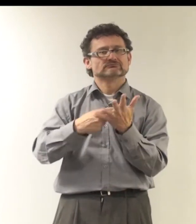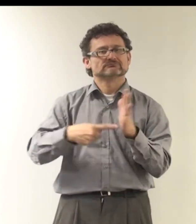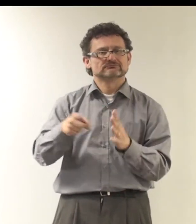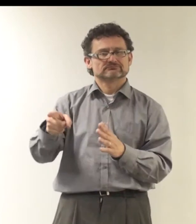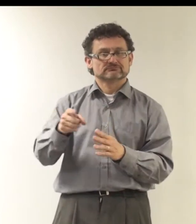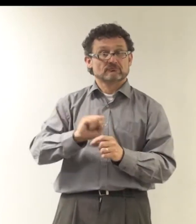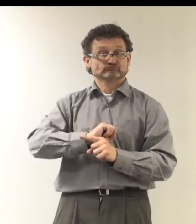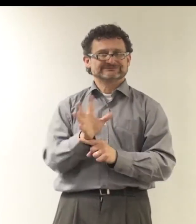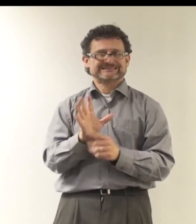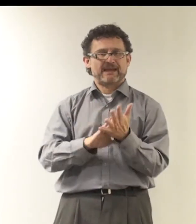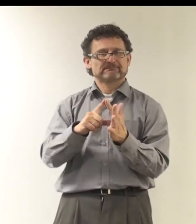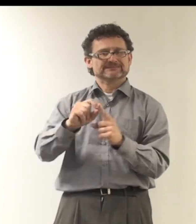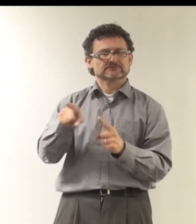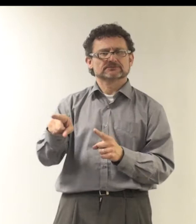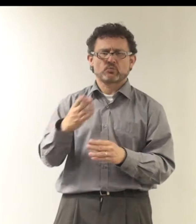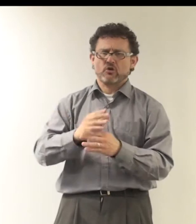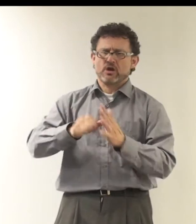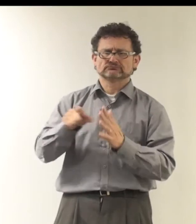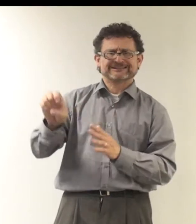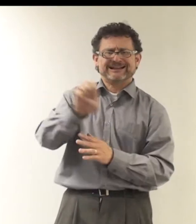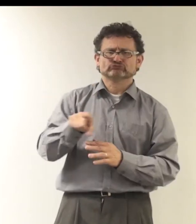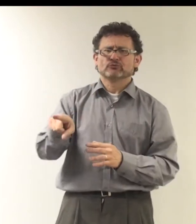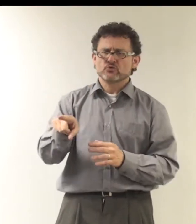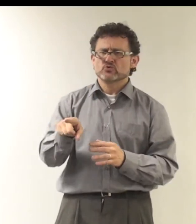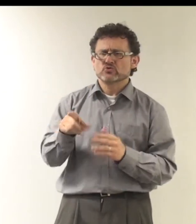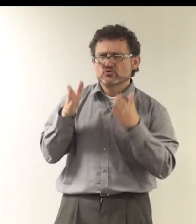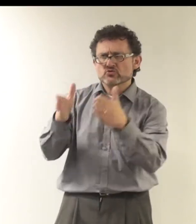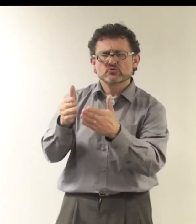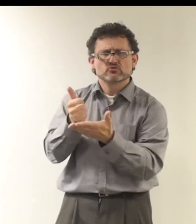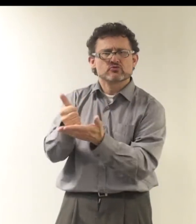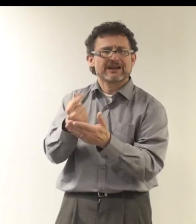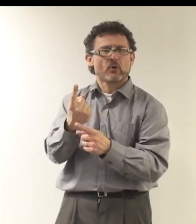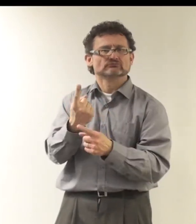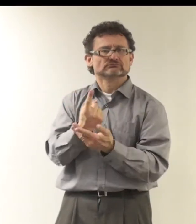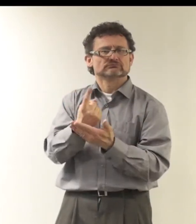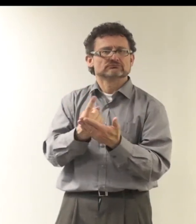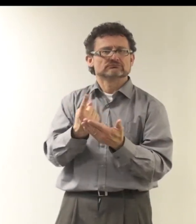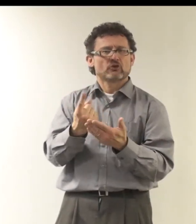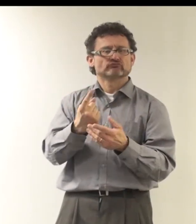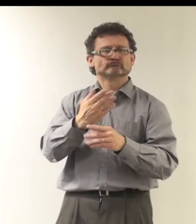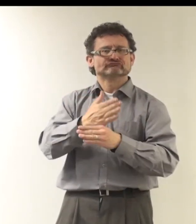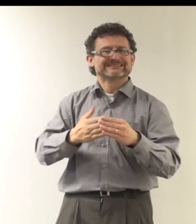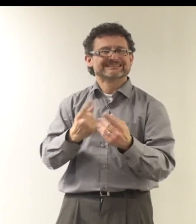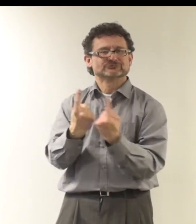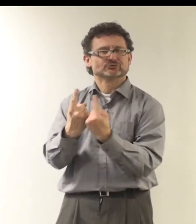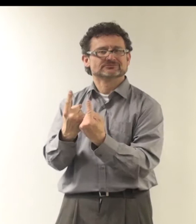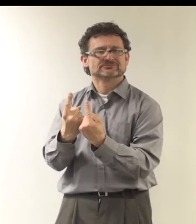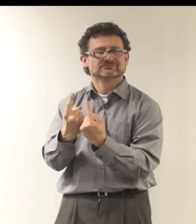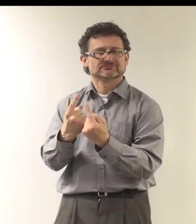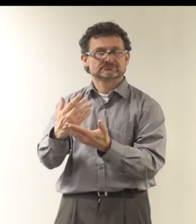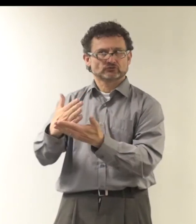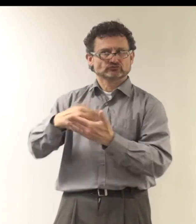in many boroughs and councils. And councils and councillors are also starting work on issues like waste and energy and